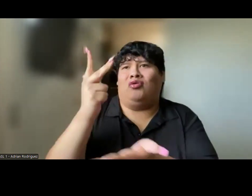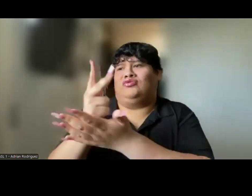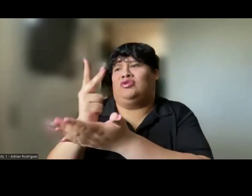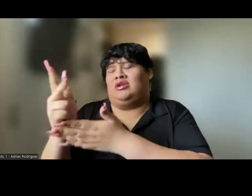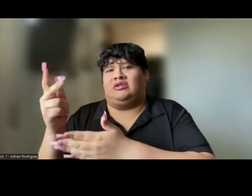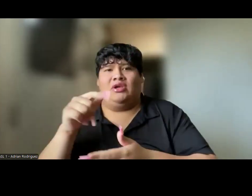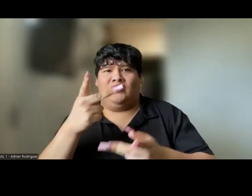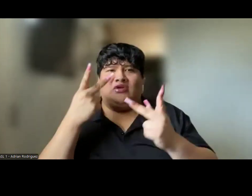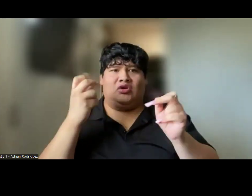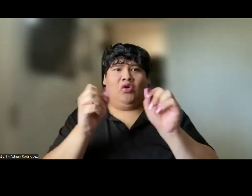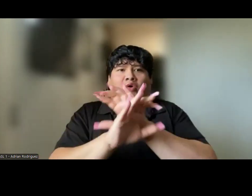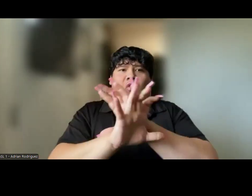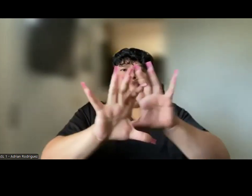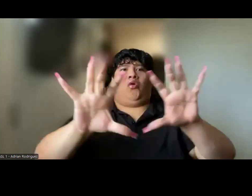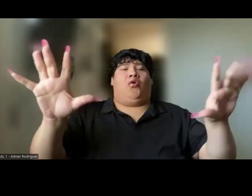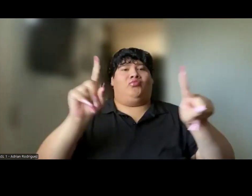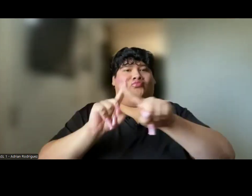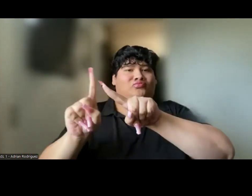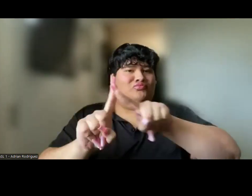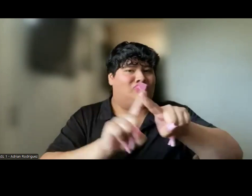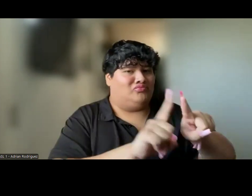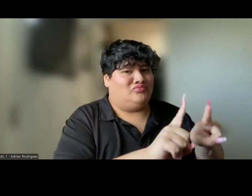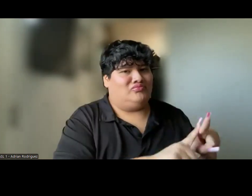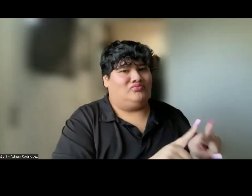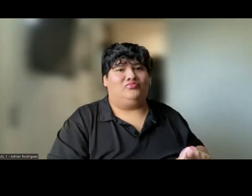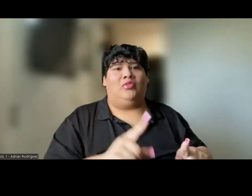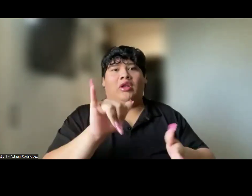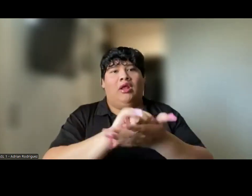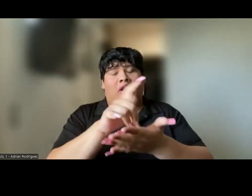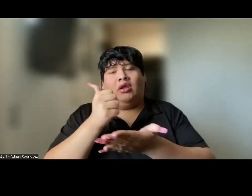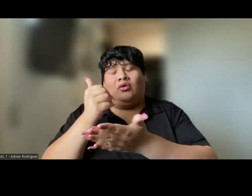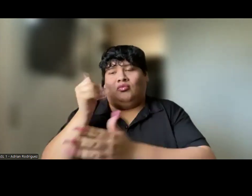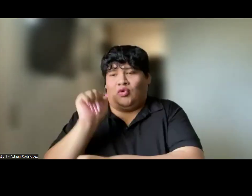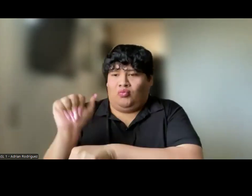looking at the broad swath, the broad scope of things that we've been working on.